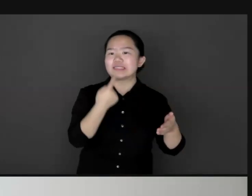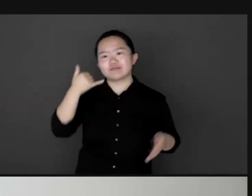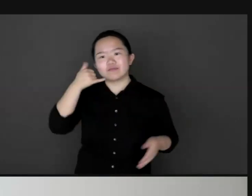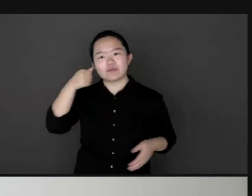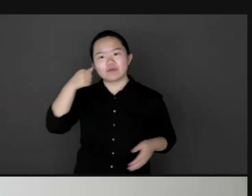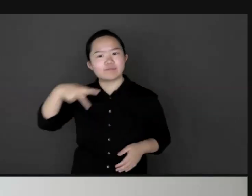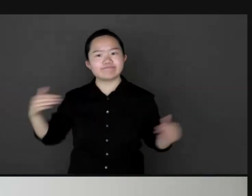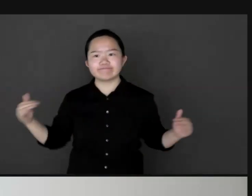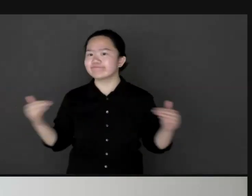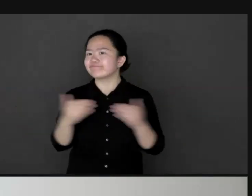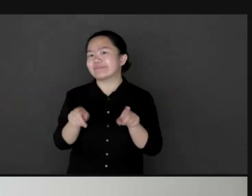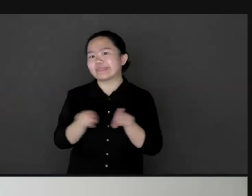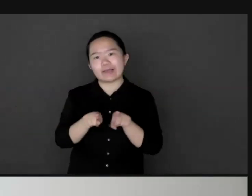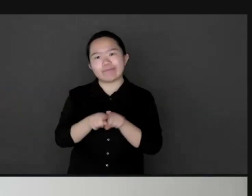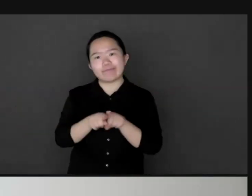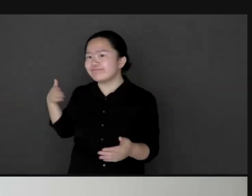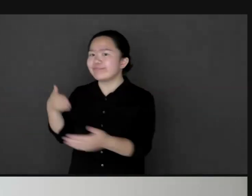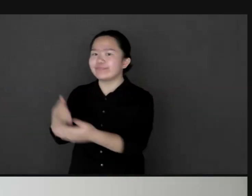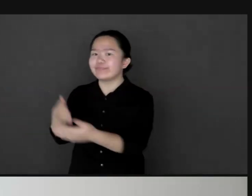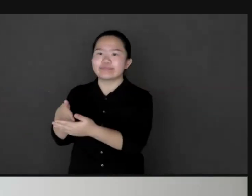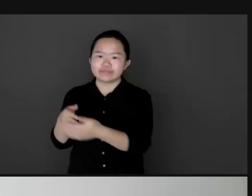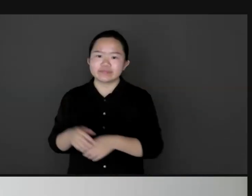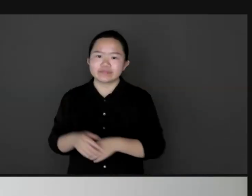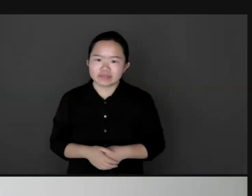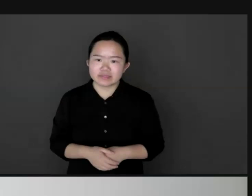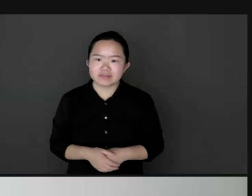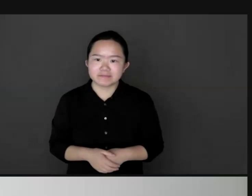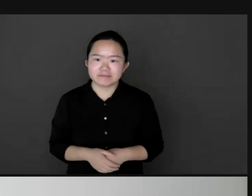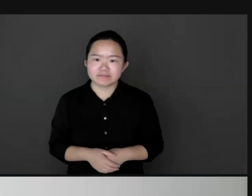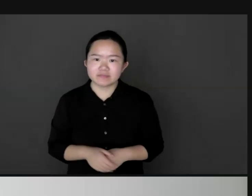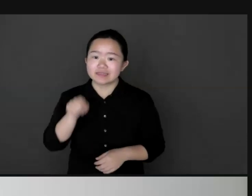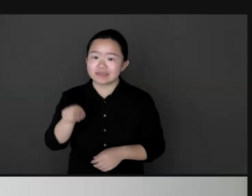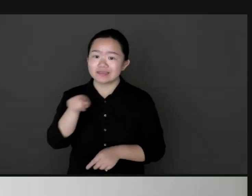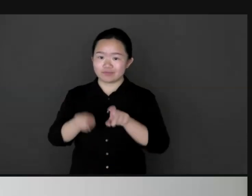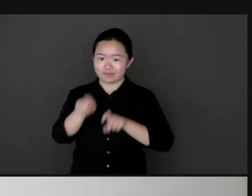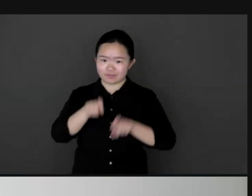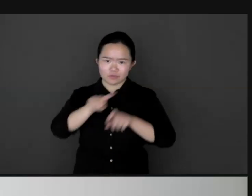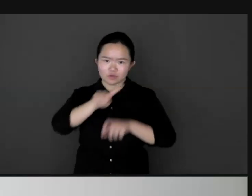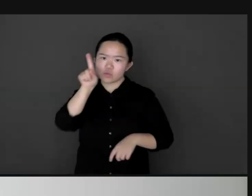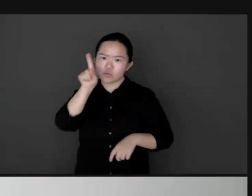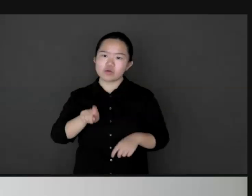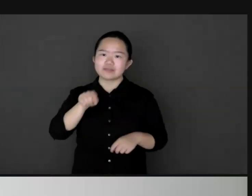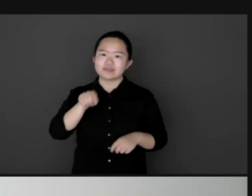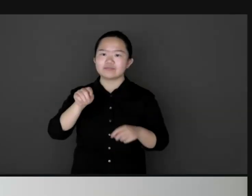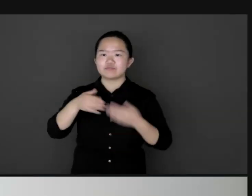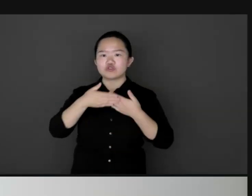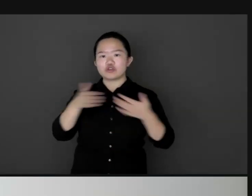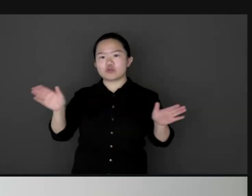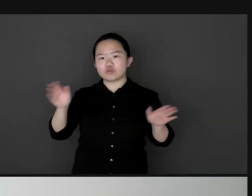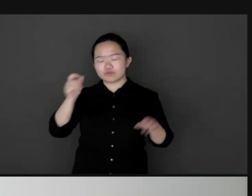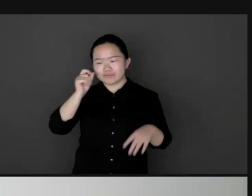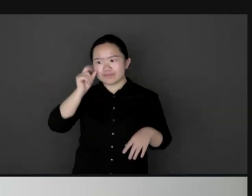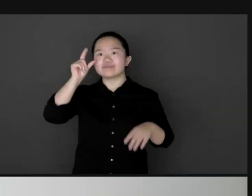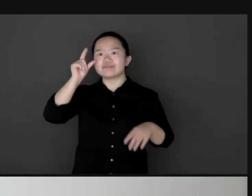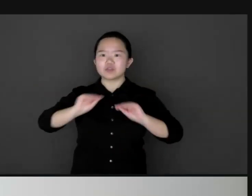general awareness and education around what needs to be done to make something accessible or not. But you started off